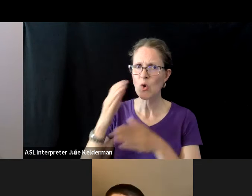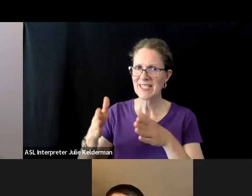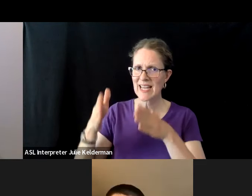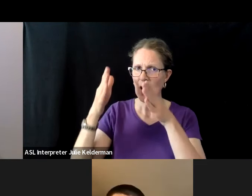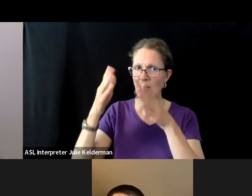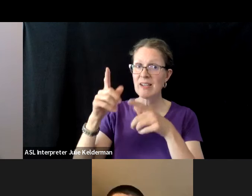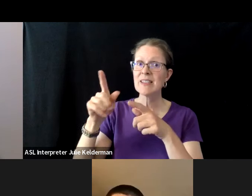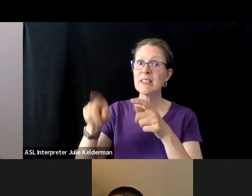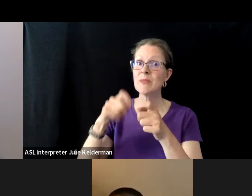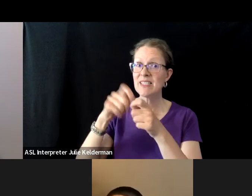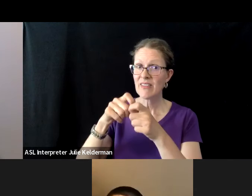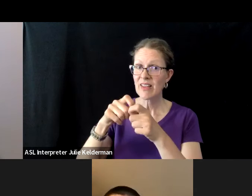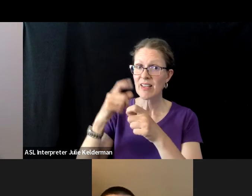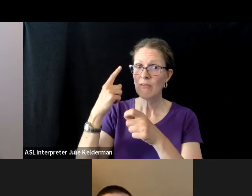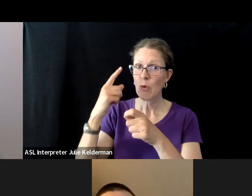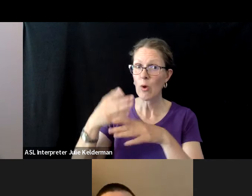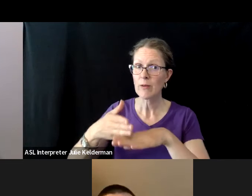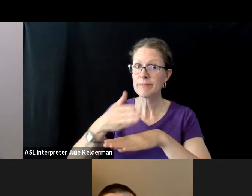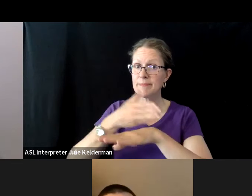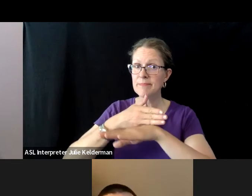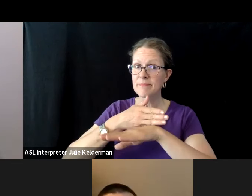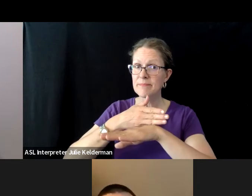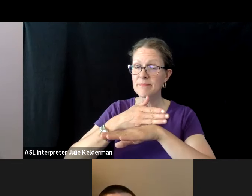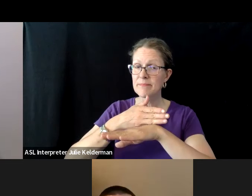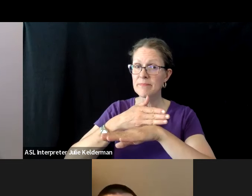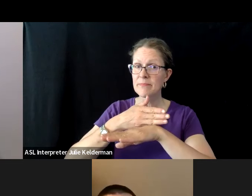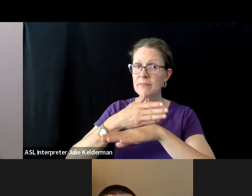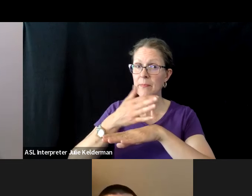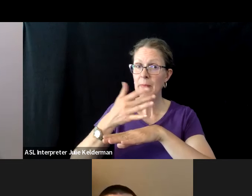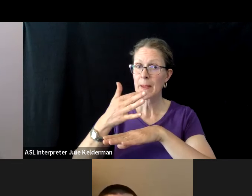to increase the